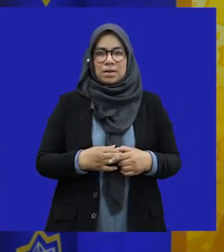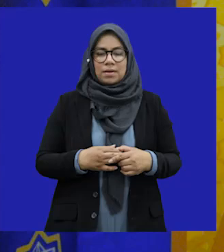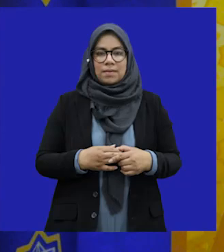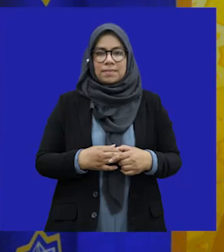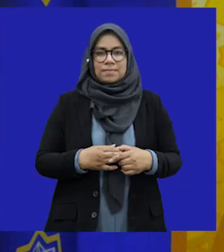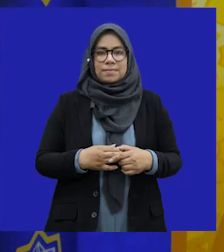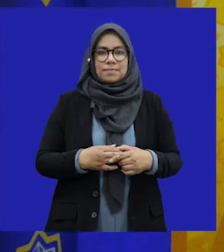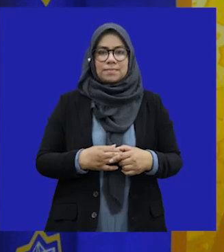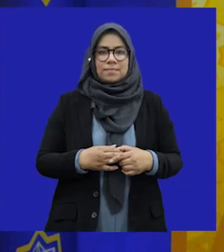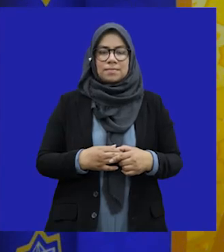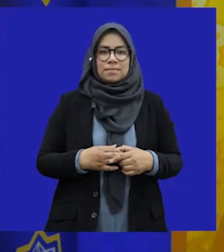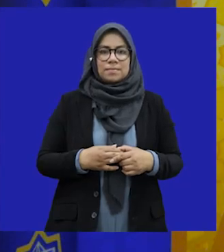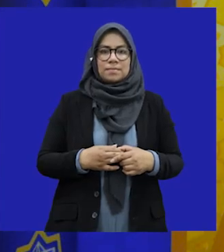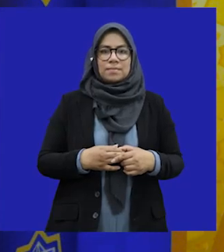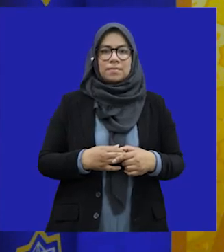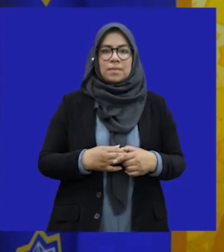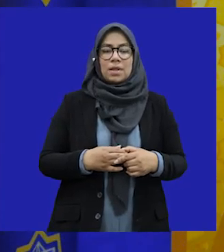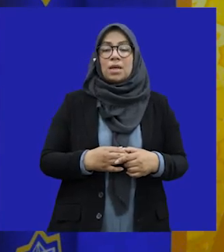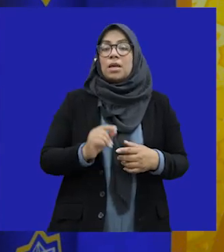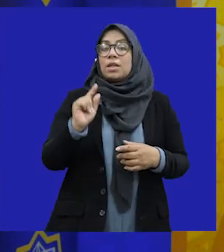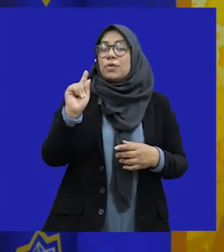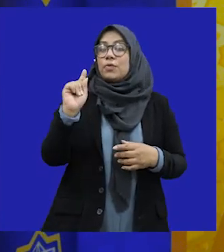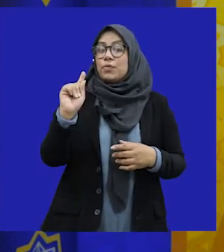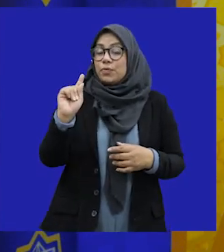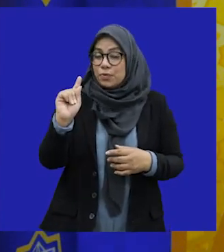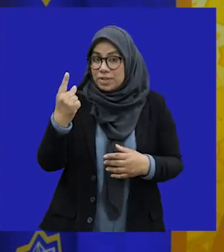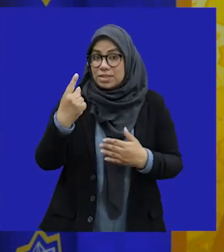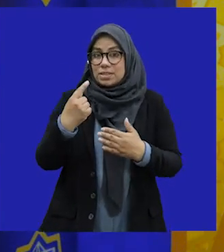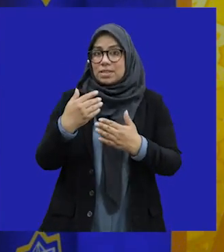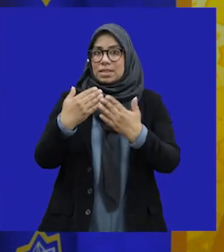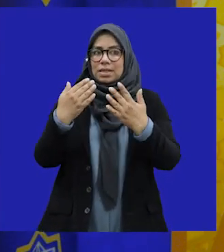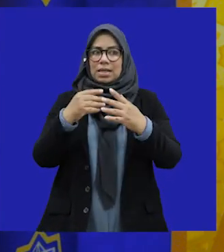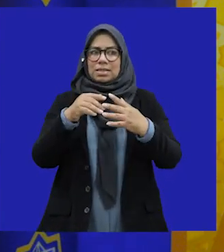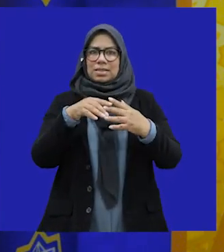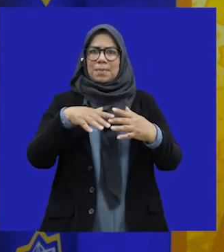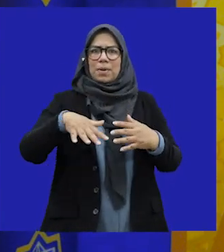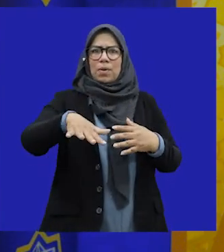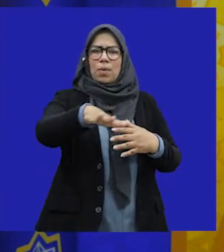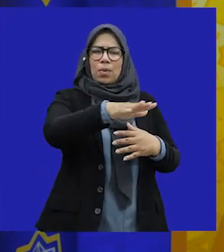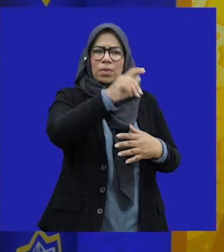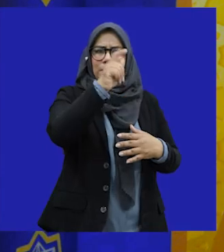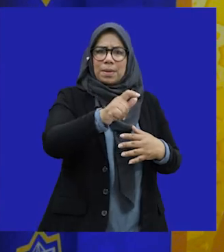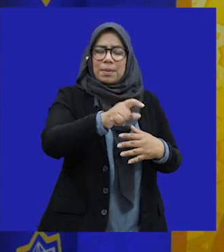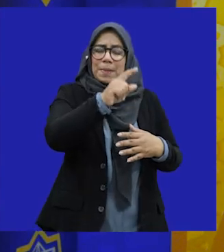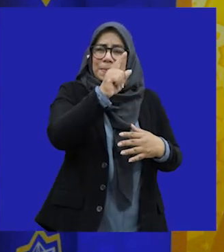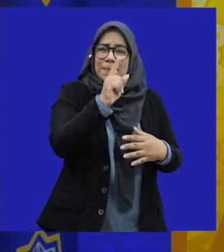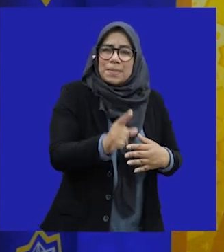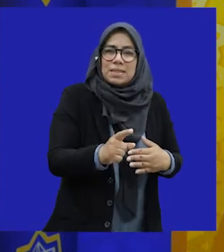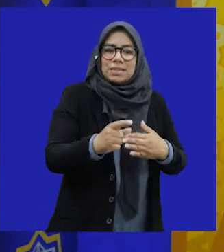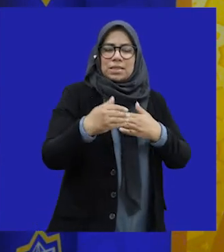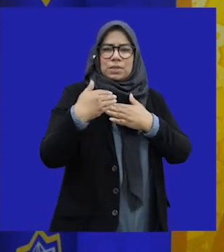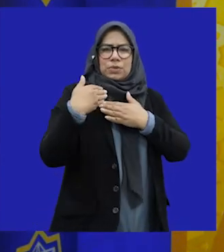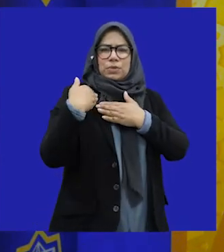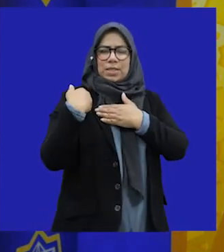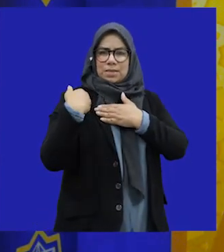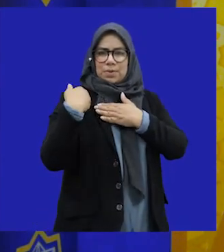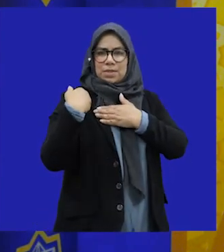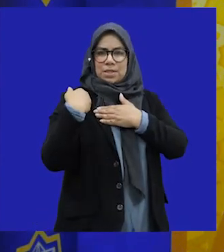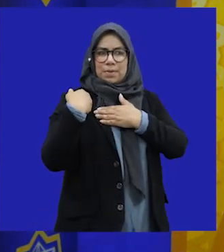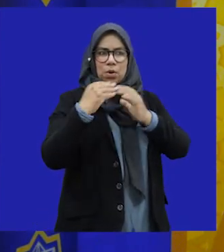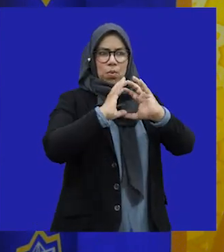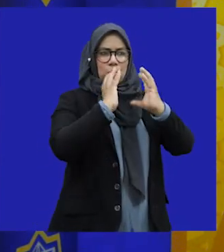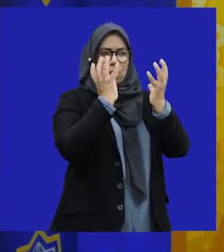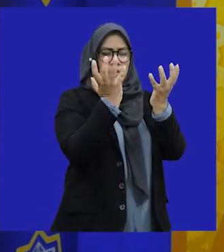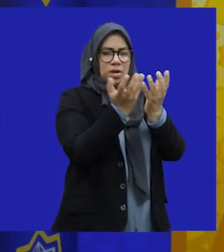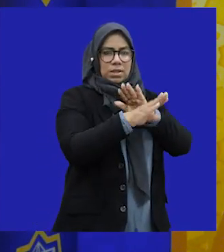as-salah." Meaning, the first thing about which people will be held to account out of their actions on the